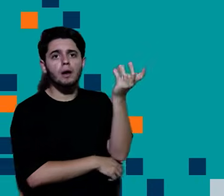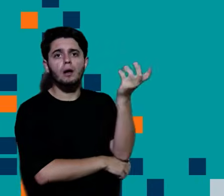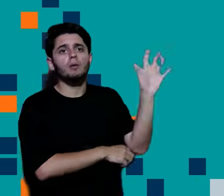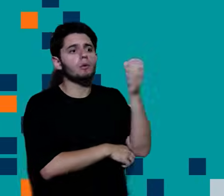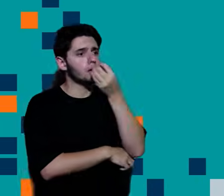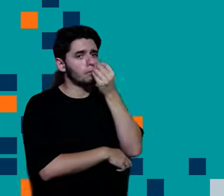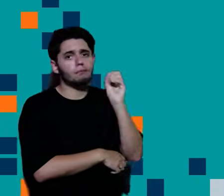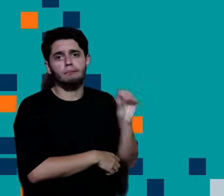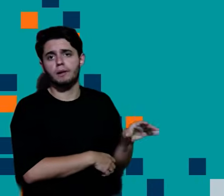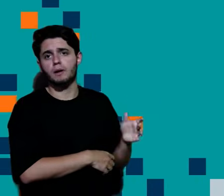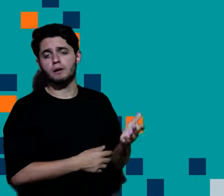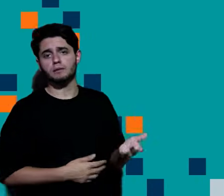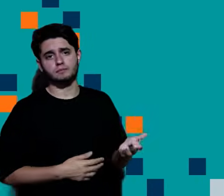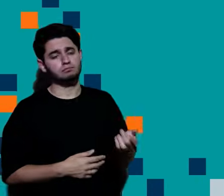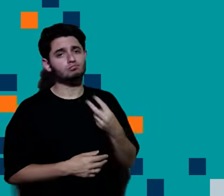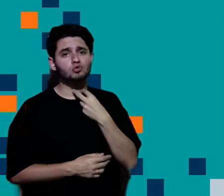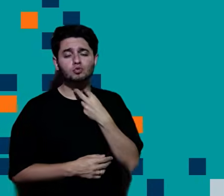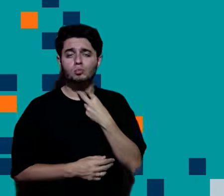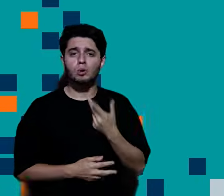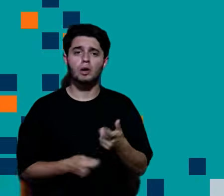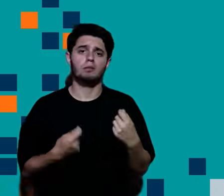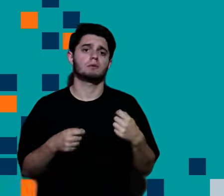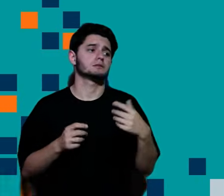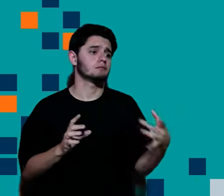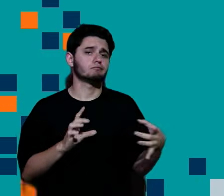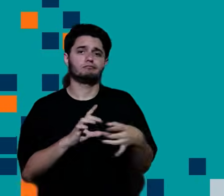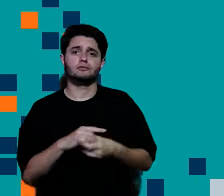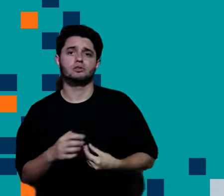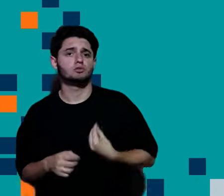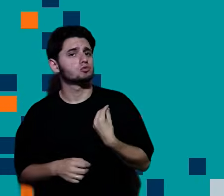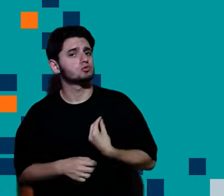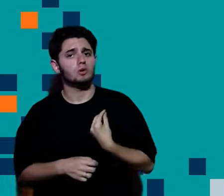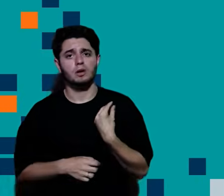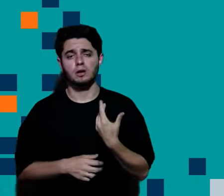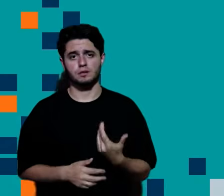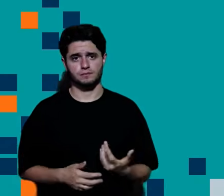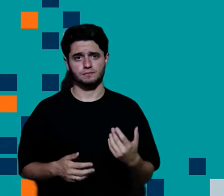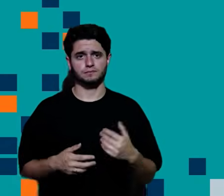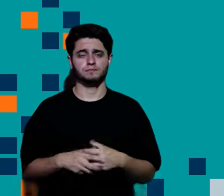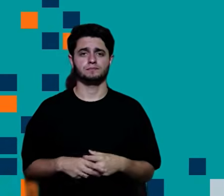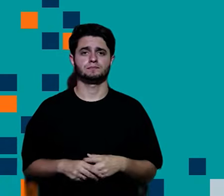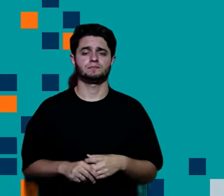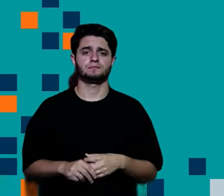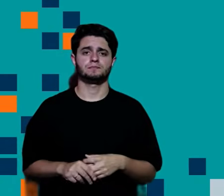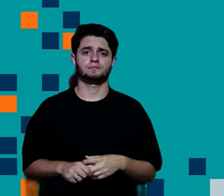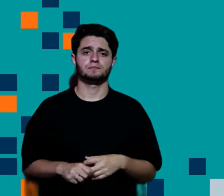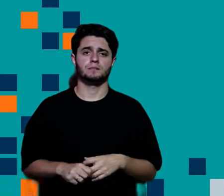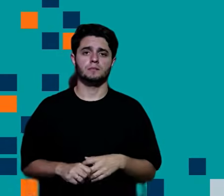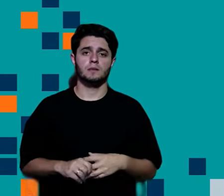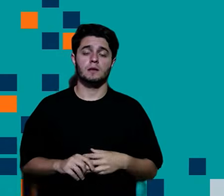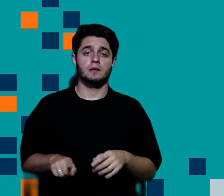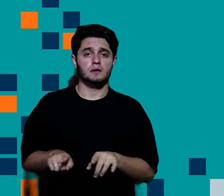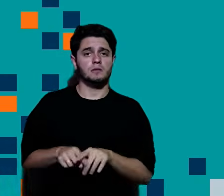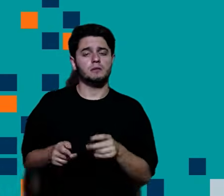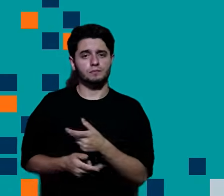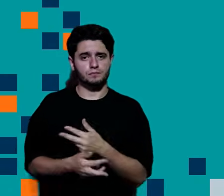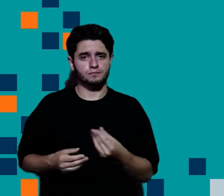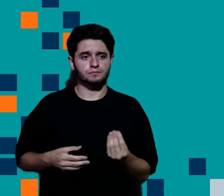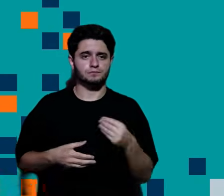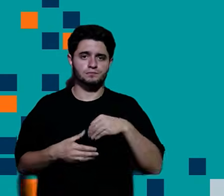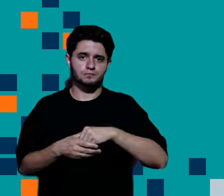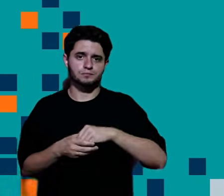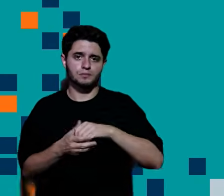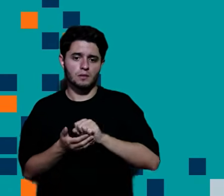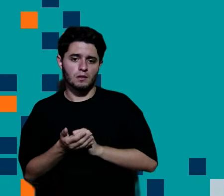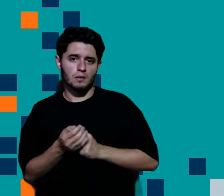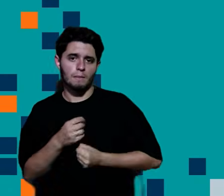sustainable standpoint, are very, very important. The mechanical systems, the electrical, and the envelopes. But do we